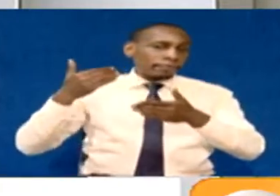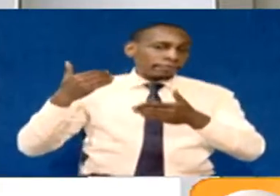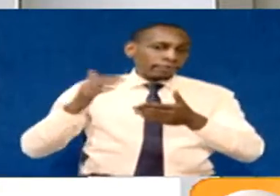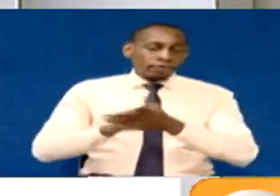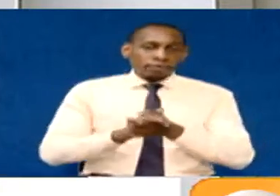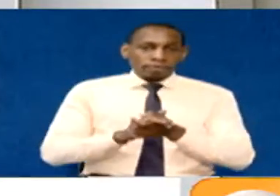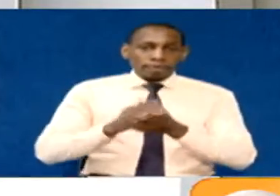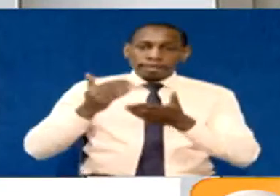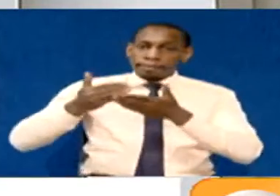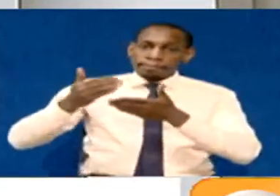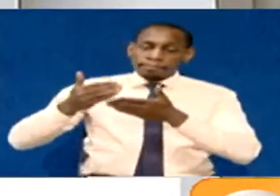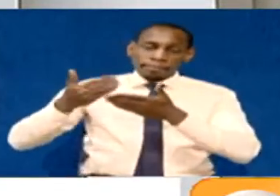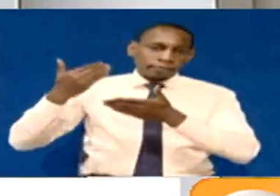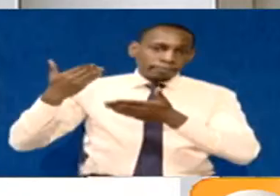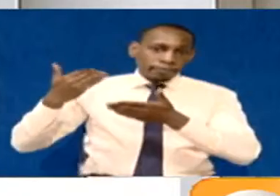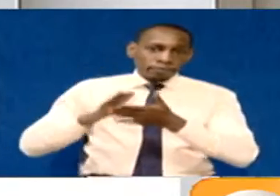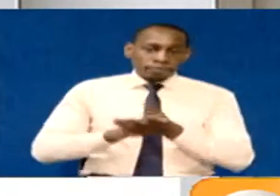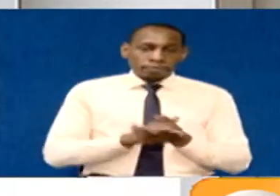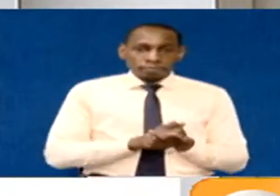long before